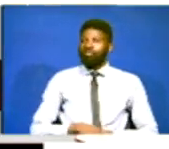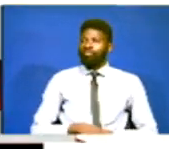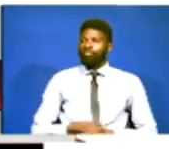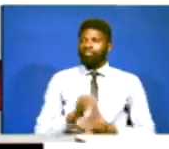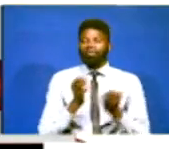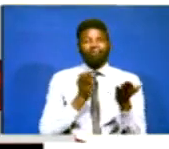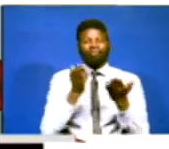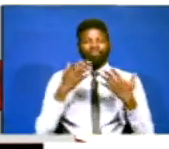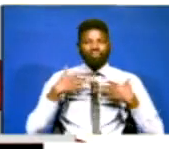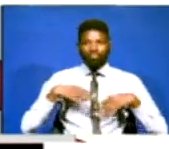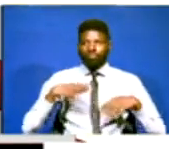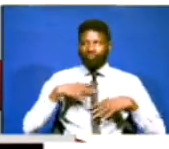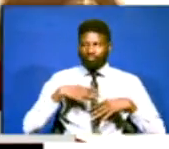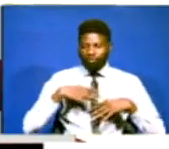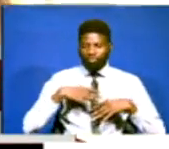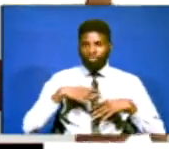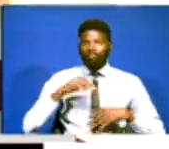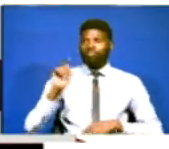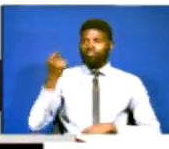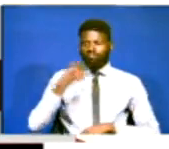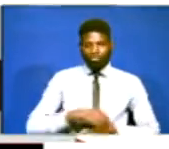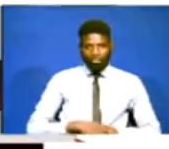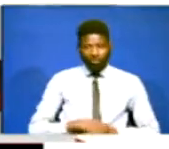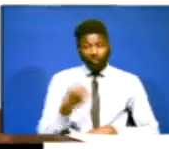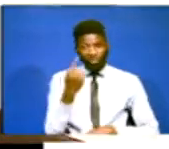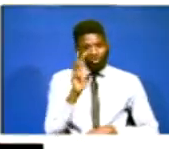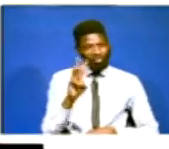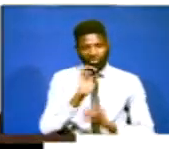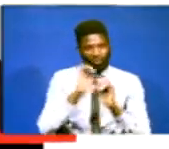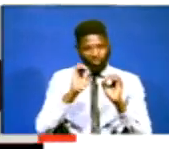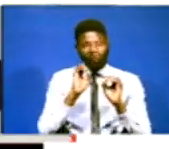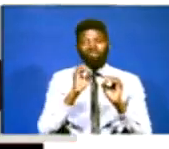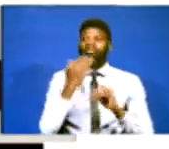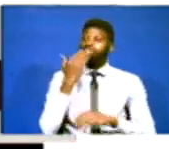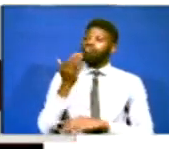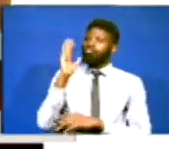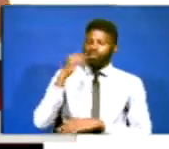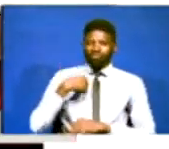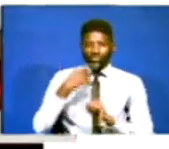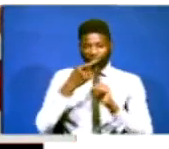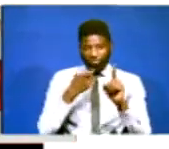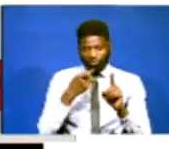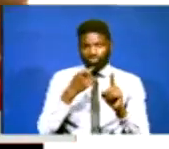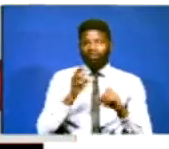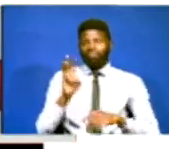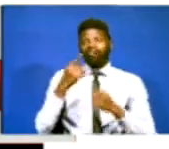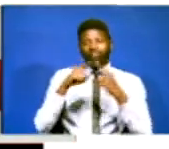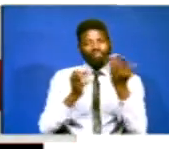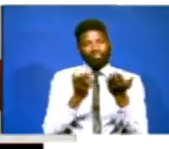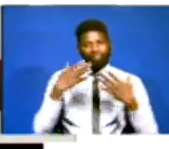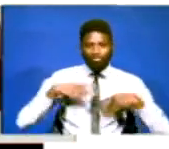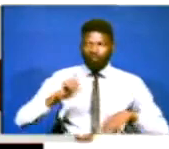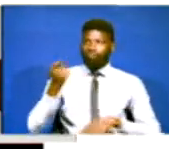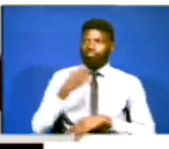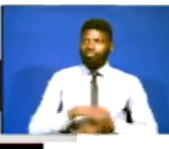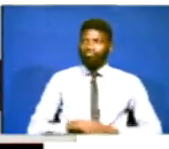Wajir, alhamdulillah, I come from Wajir, but to serve the people of Kenya. We are very well represented in the UDA